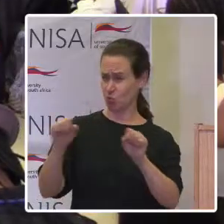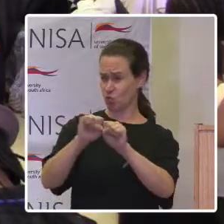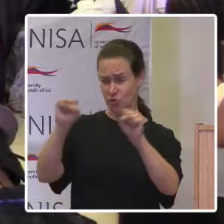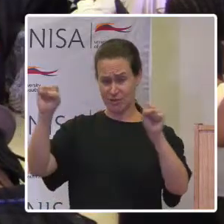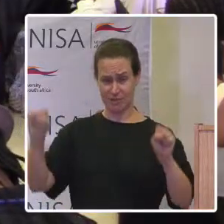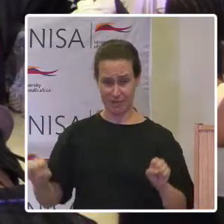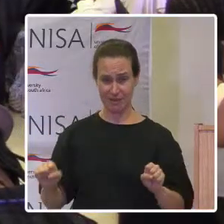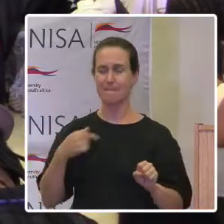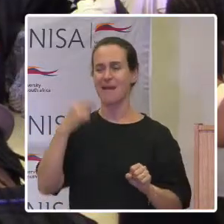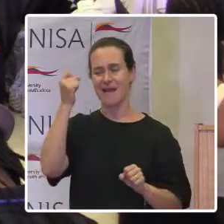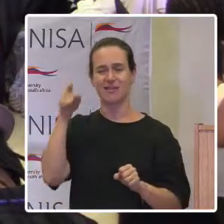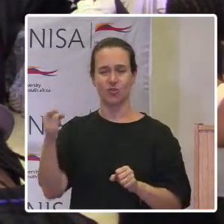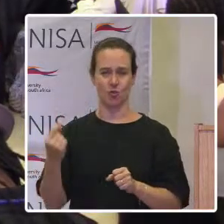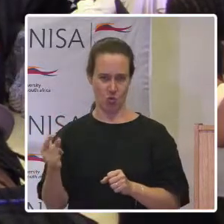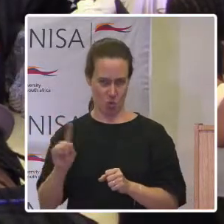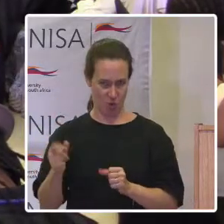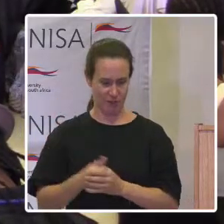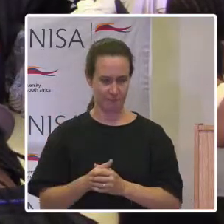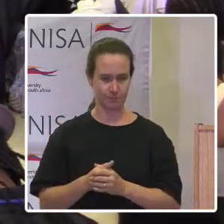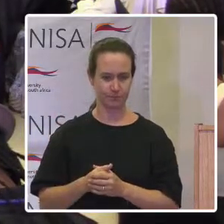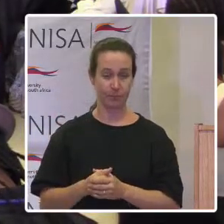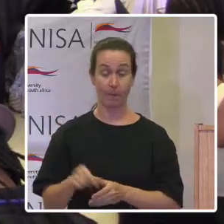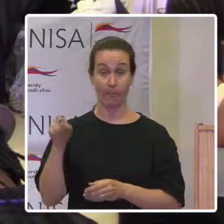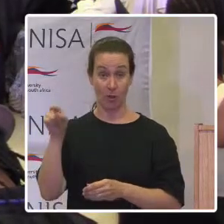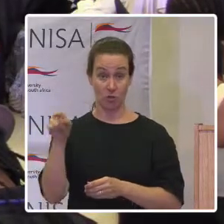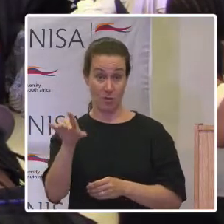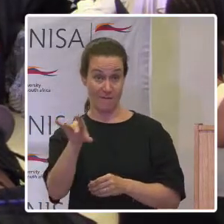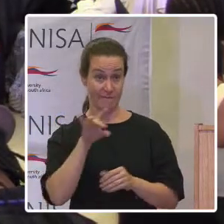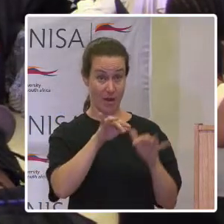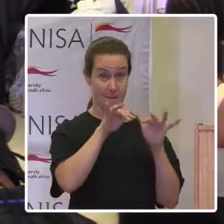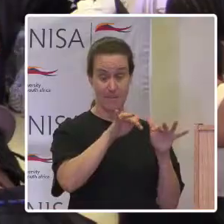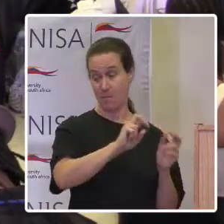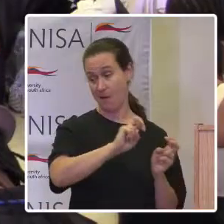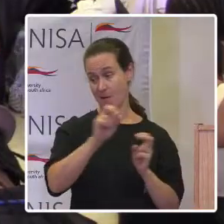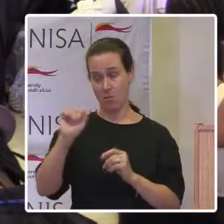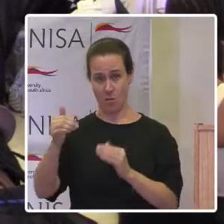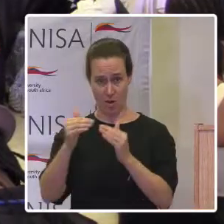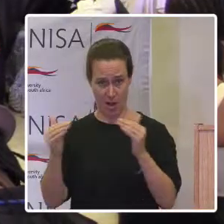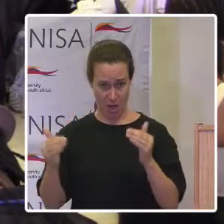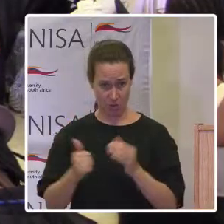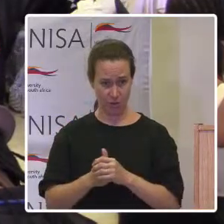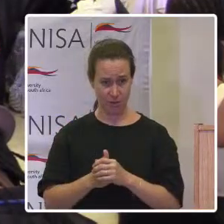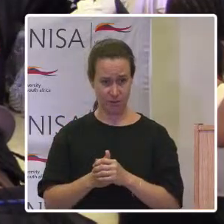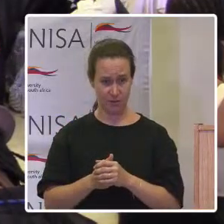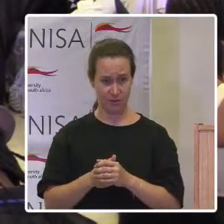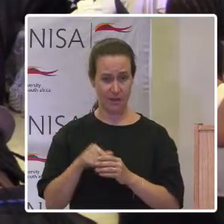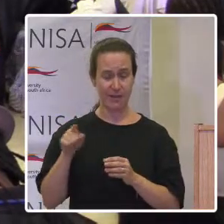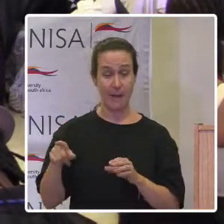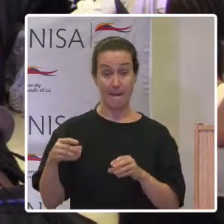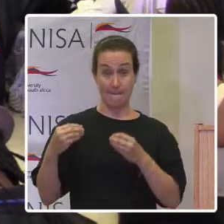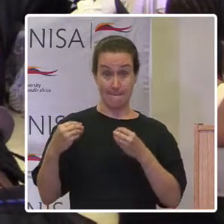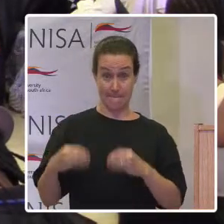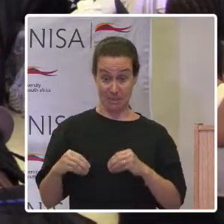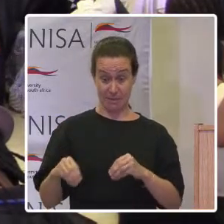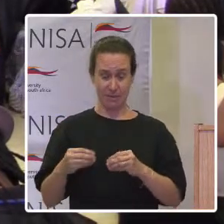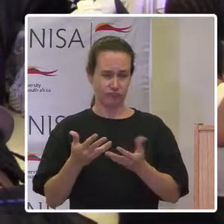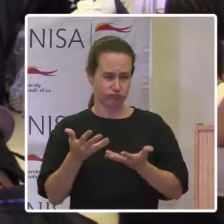what she was doing. She used to invite people to her home, and the business deals would be